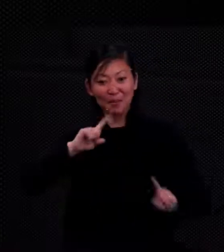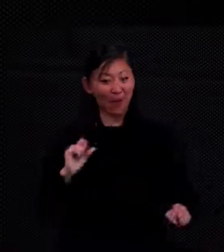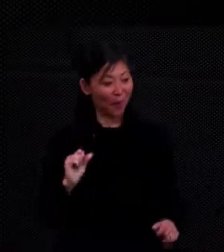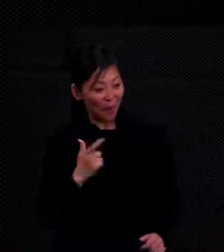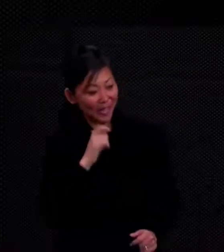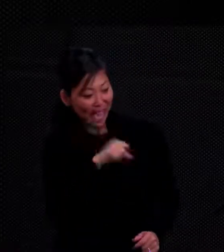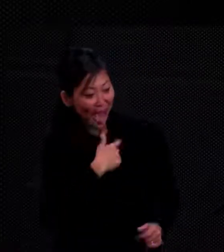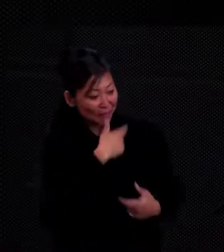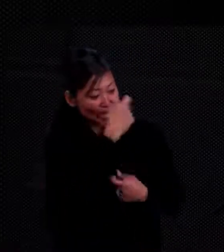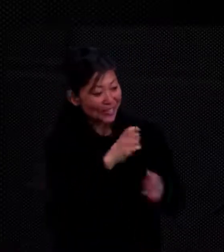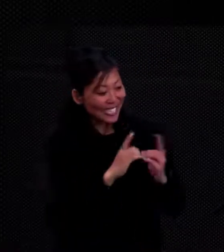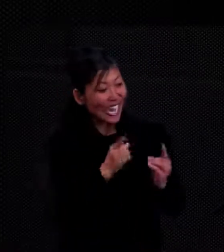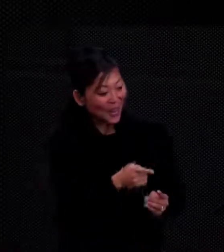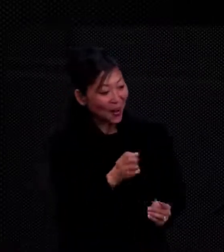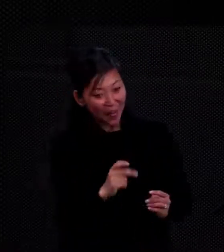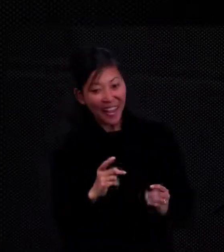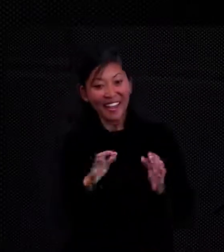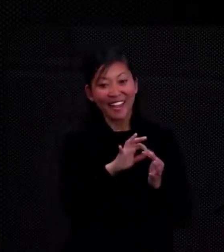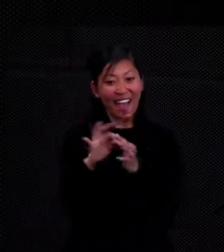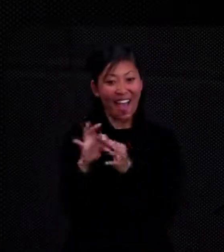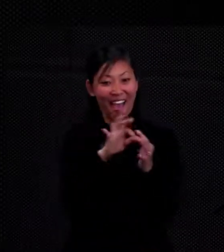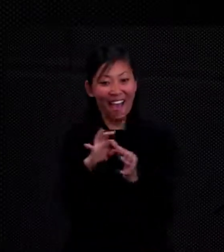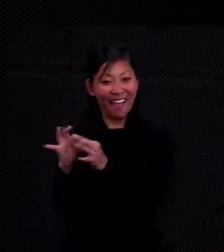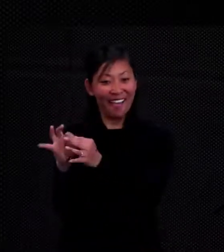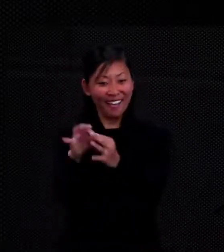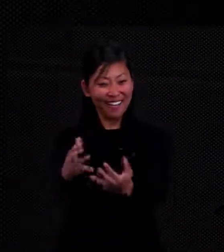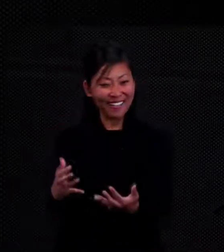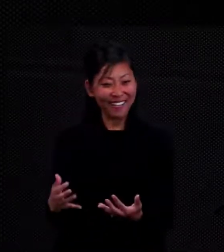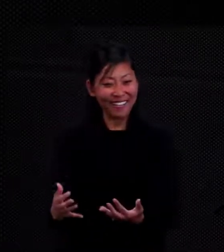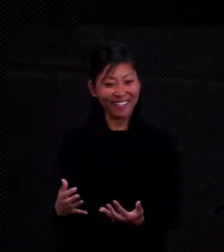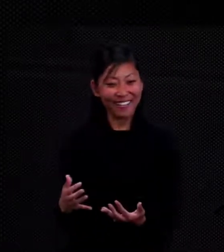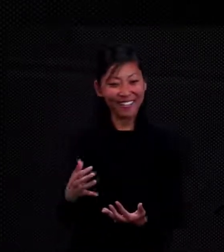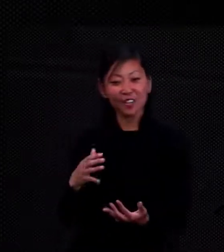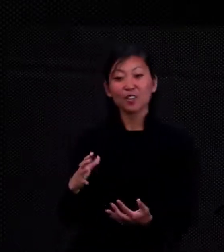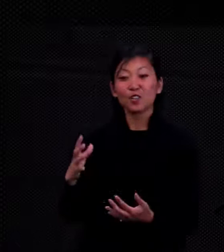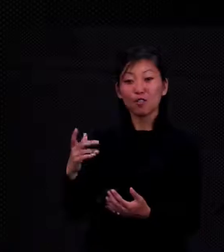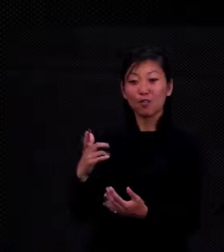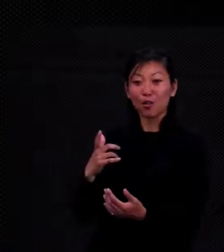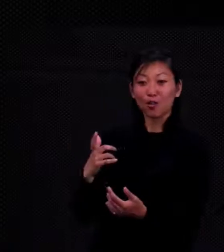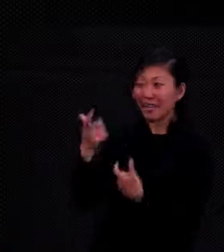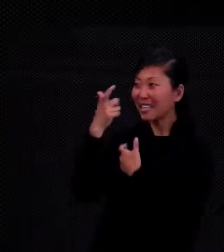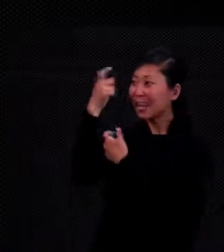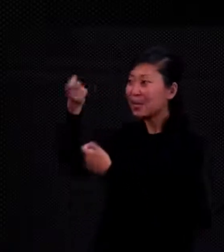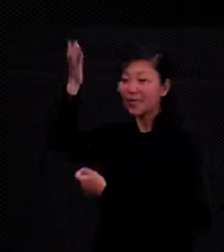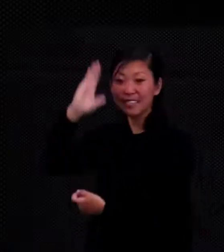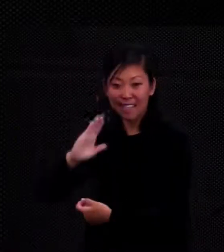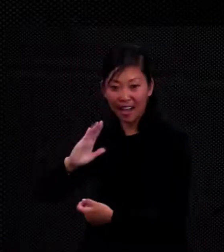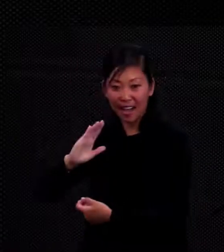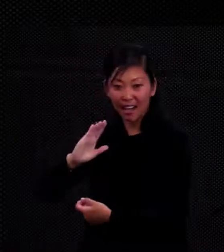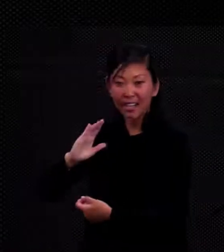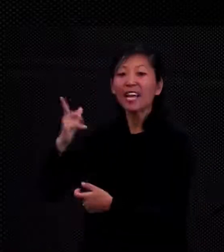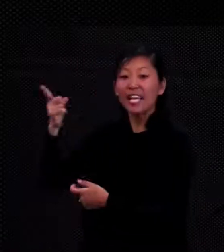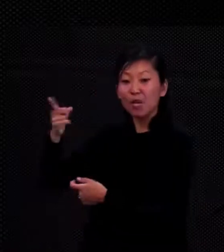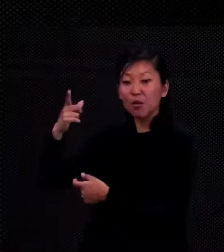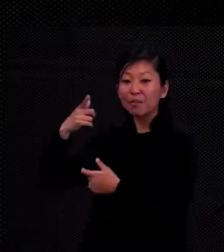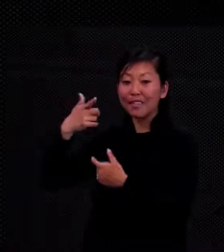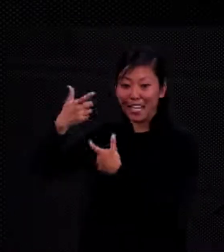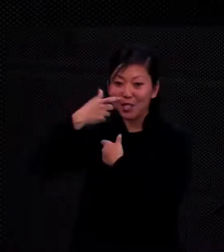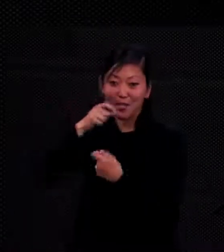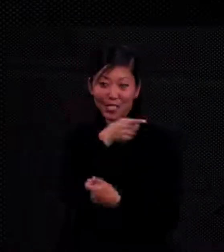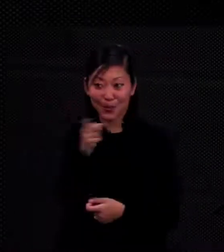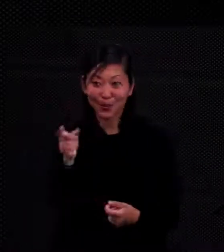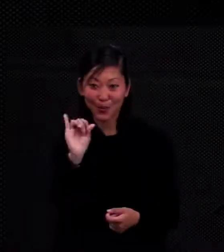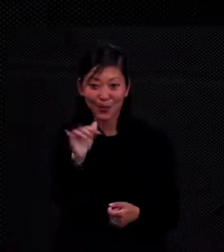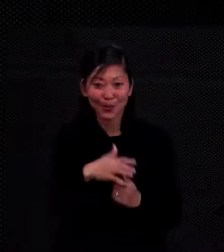pursue as well, and that's what creates a sweetness and an intimacy. We are told, draw near to God, and he will draw near to you. Know this, if you're sitting